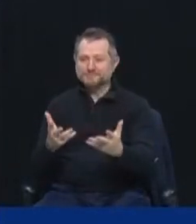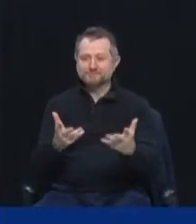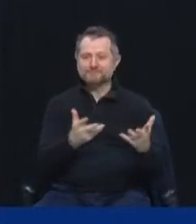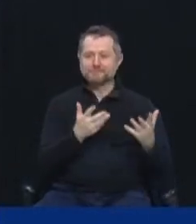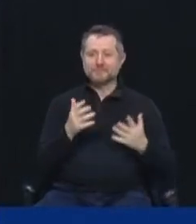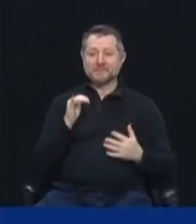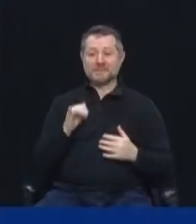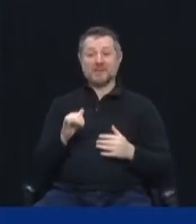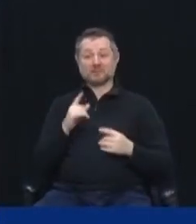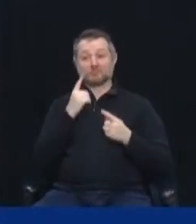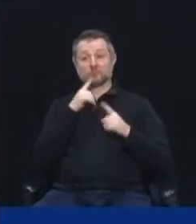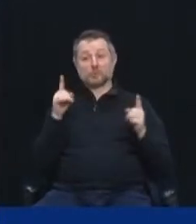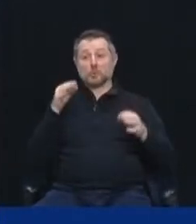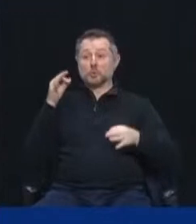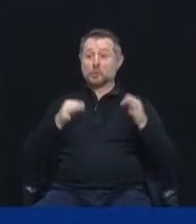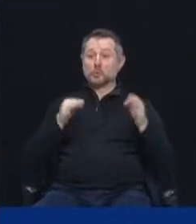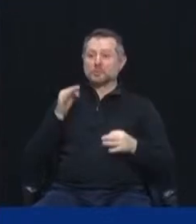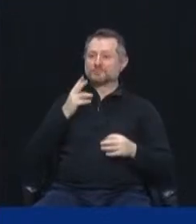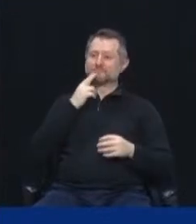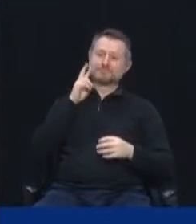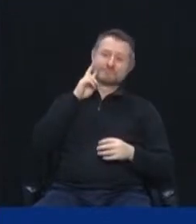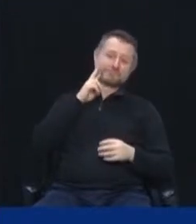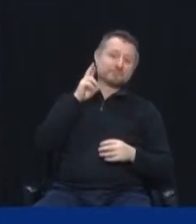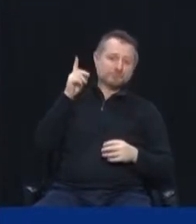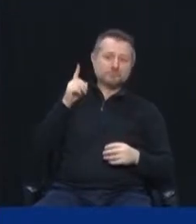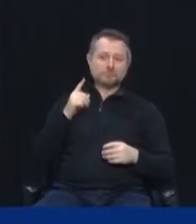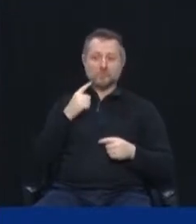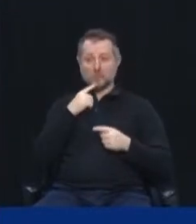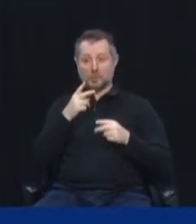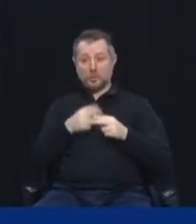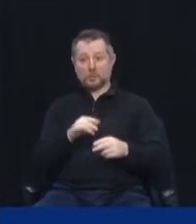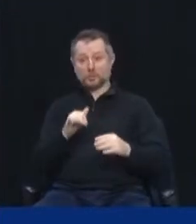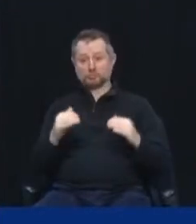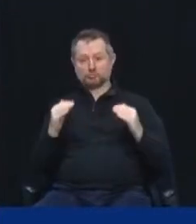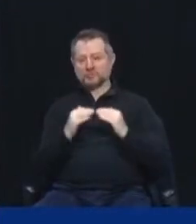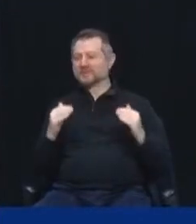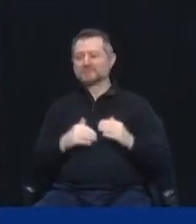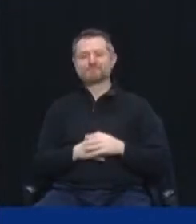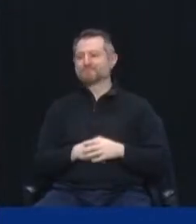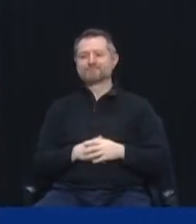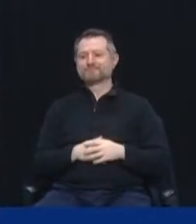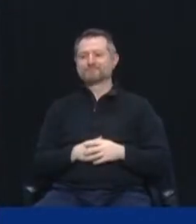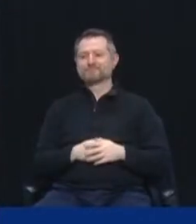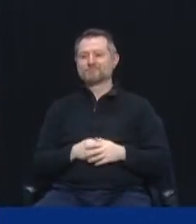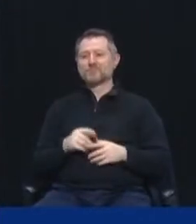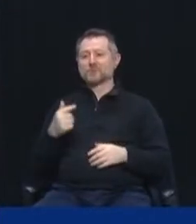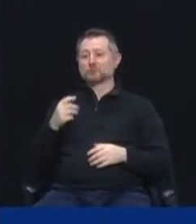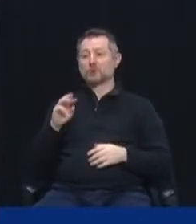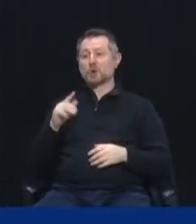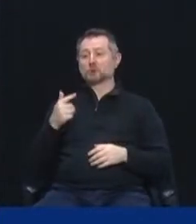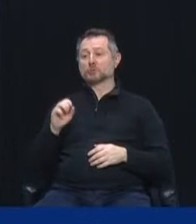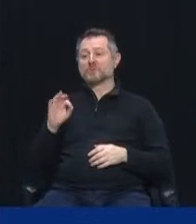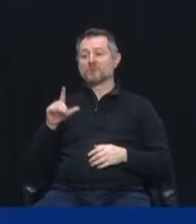before yesterday was not justice, because the man is dead. Due process is what's